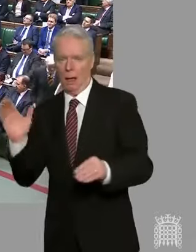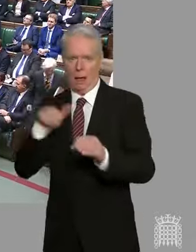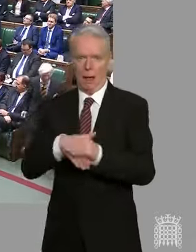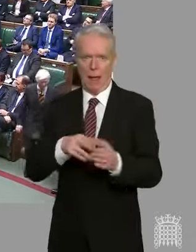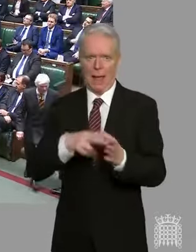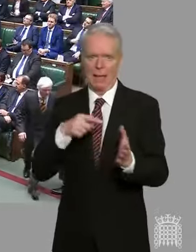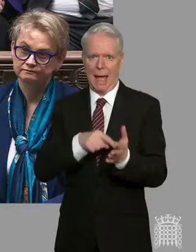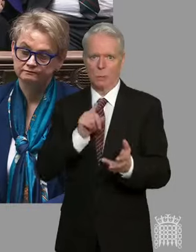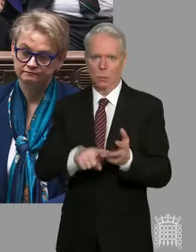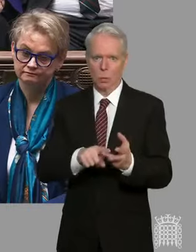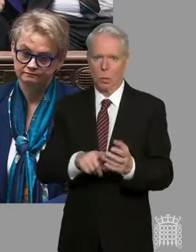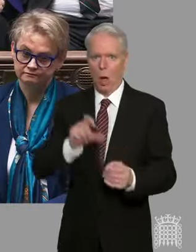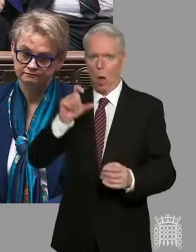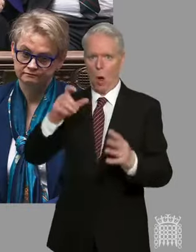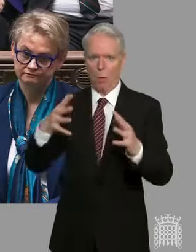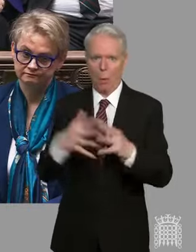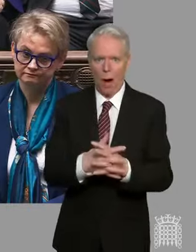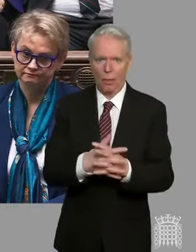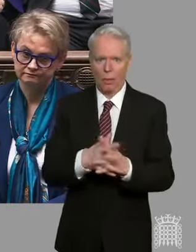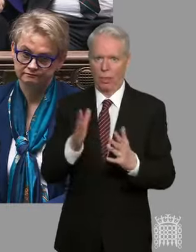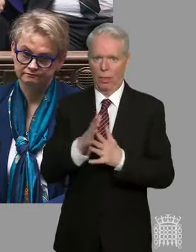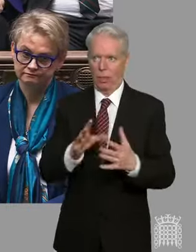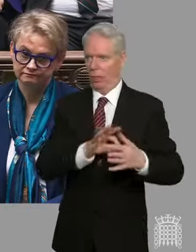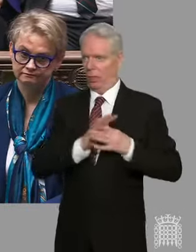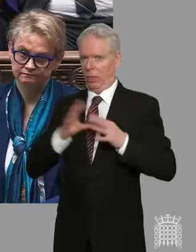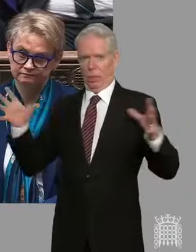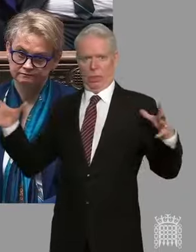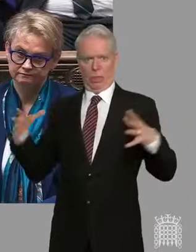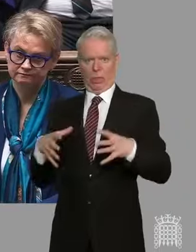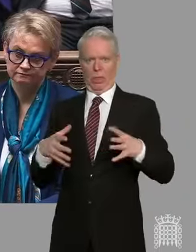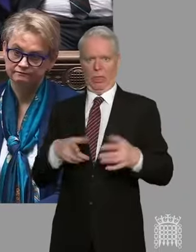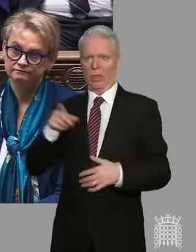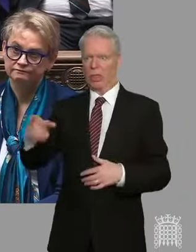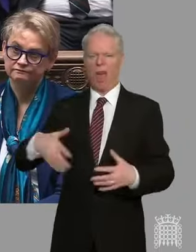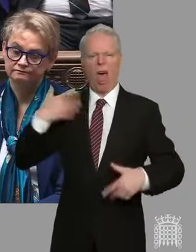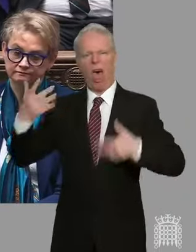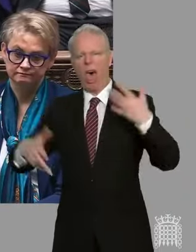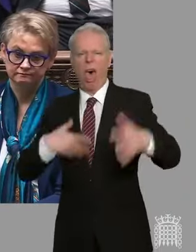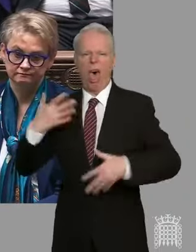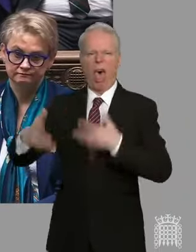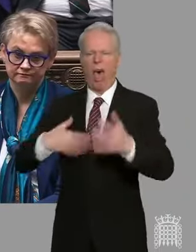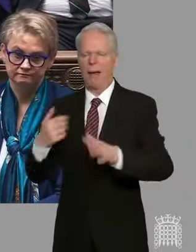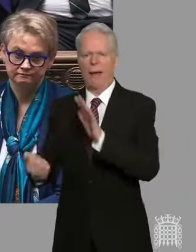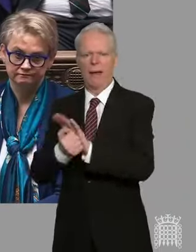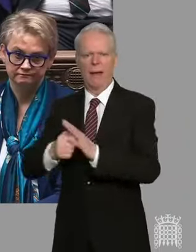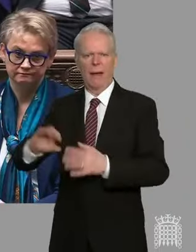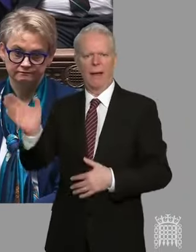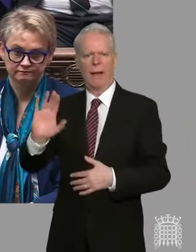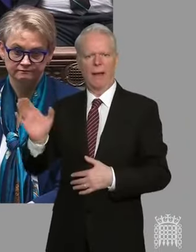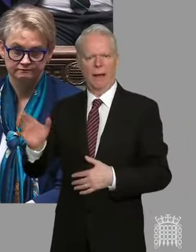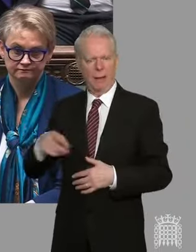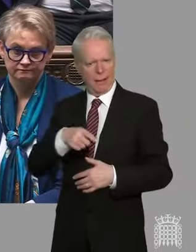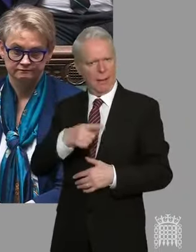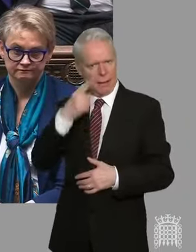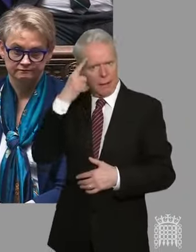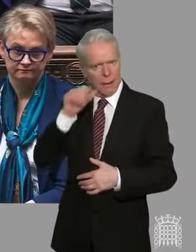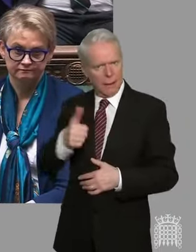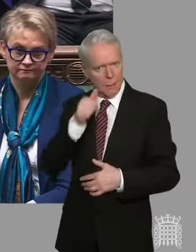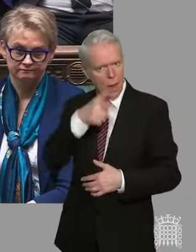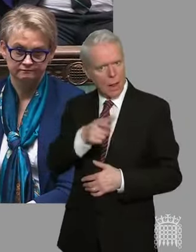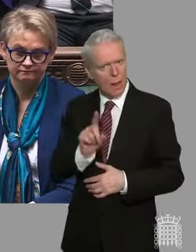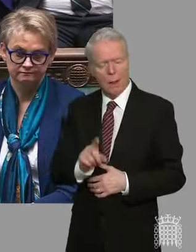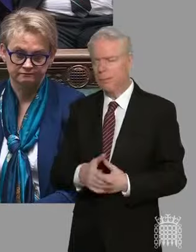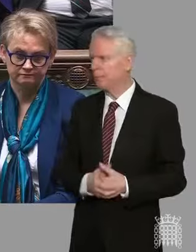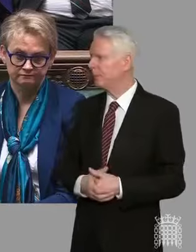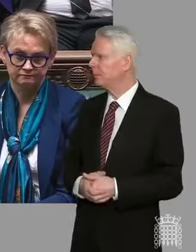thank him for raising this issue. UK and Canada are close allies and have been for a very long time, with a partnership based on a shared